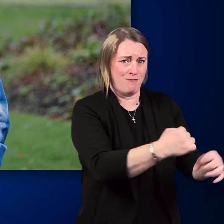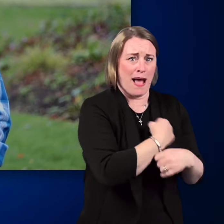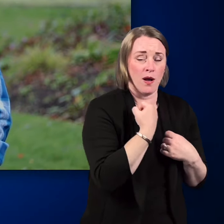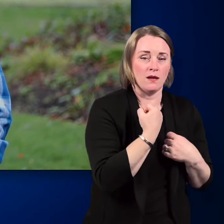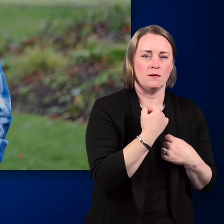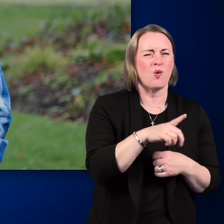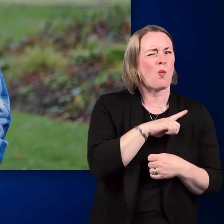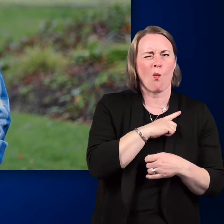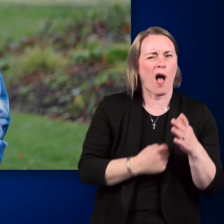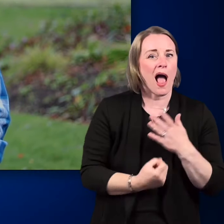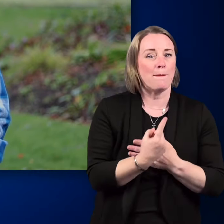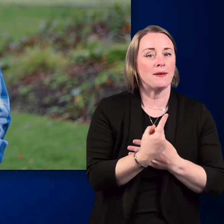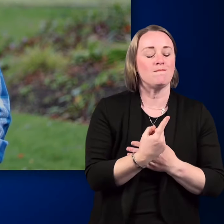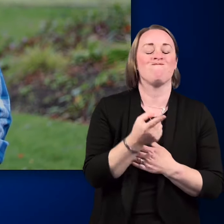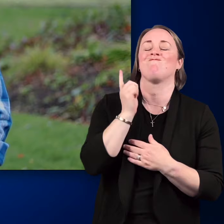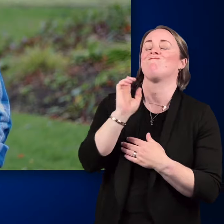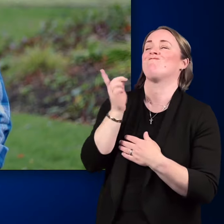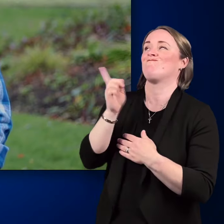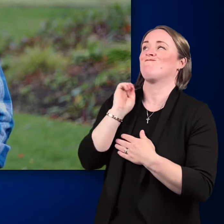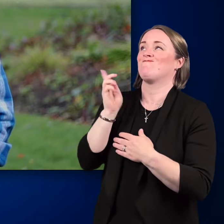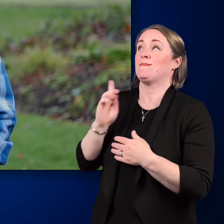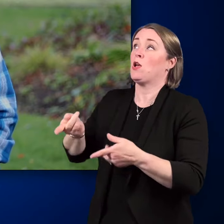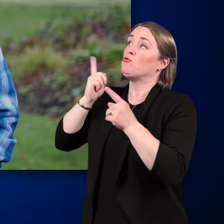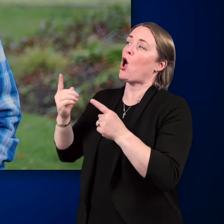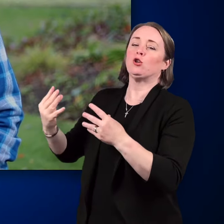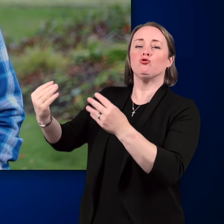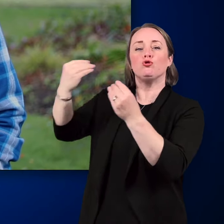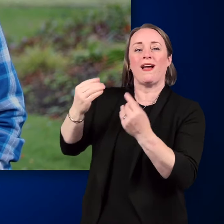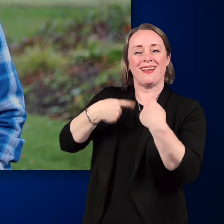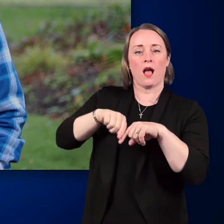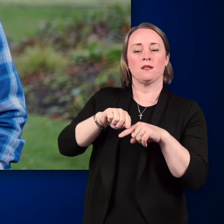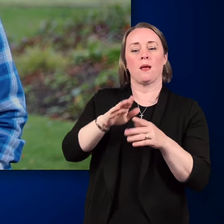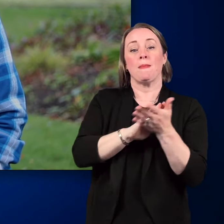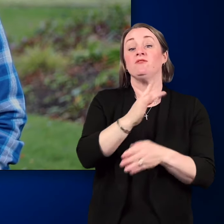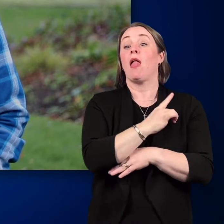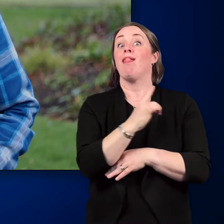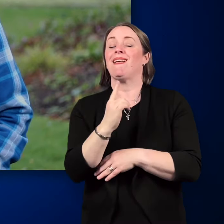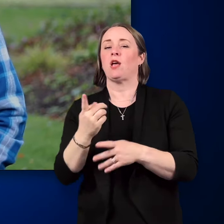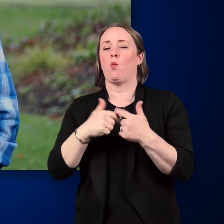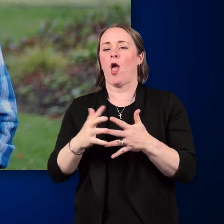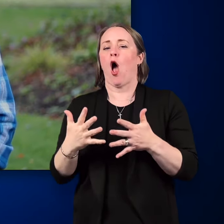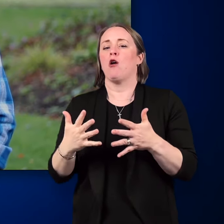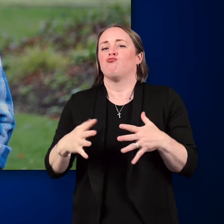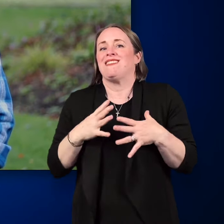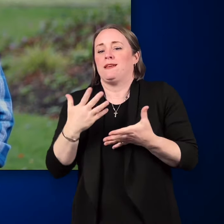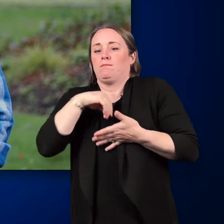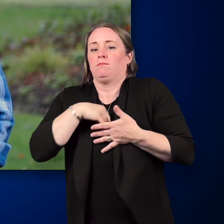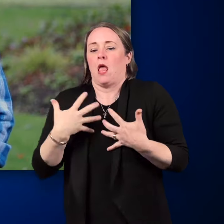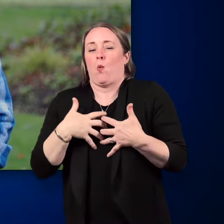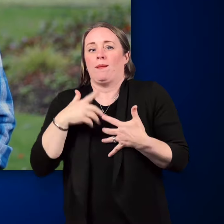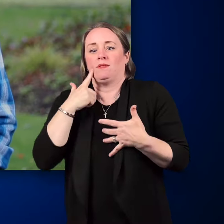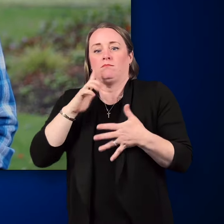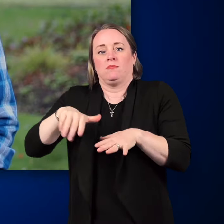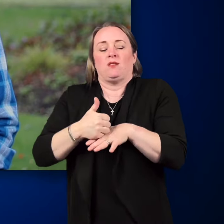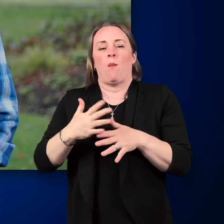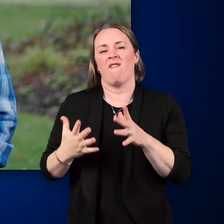is often training us. He's setting us up for victory. Judges 3:2 says